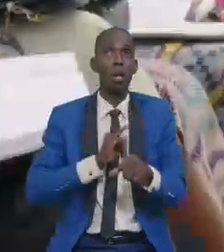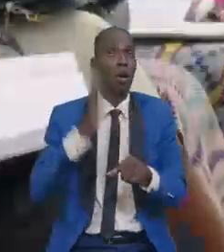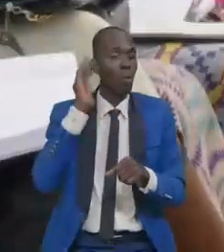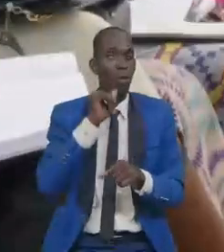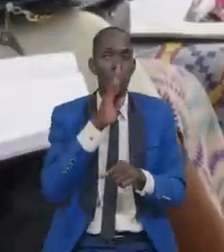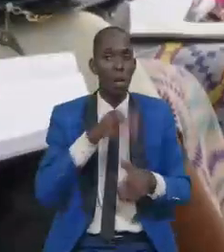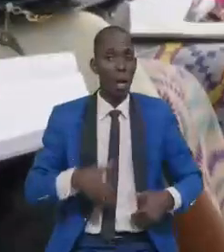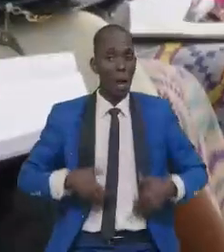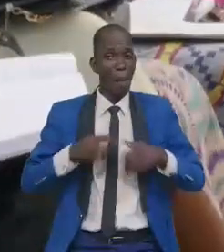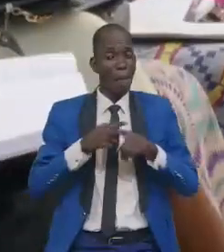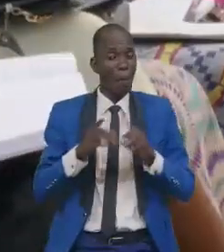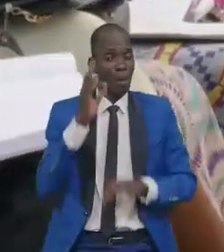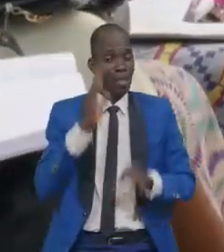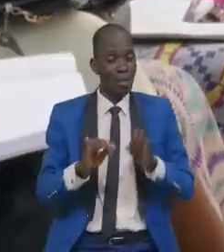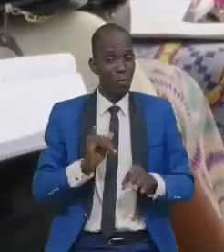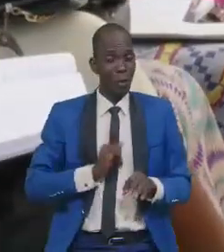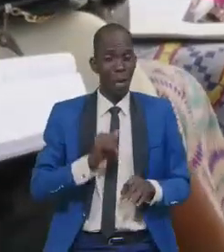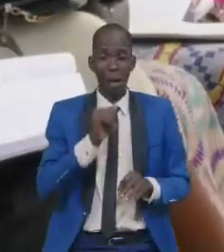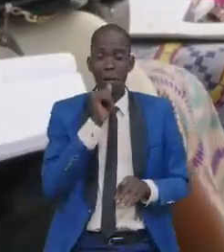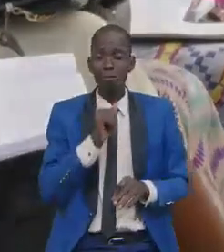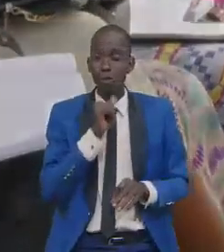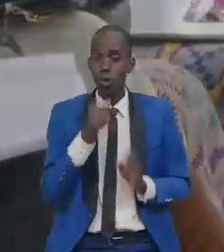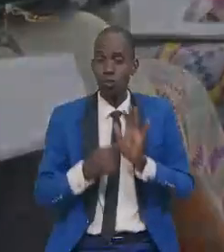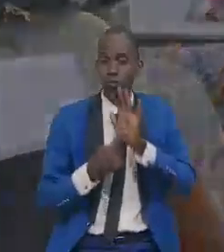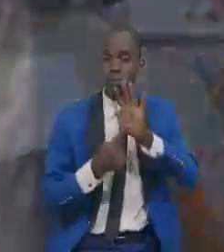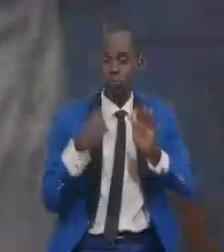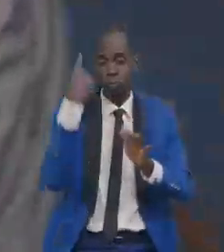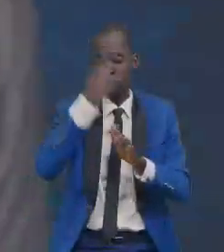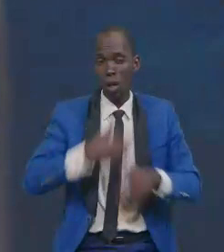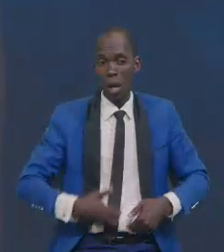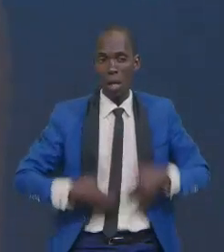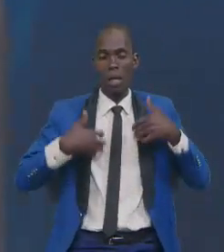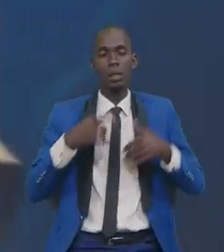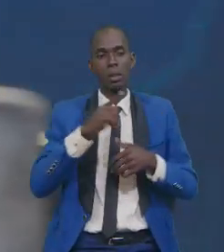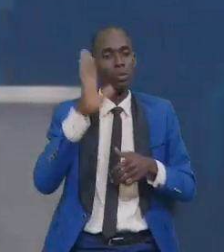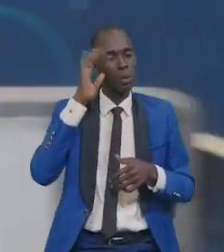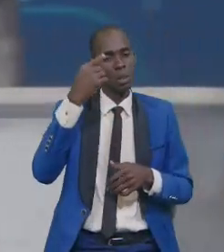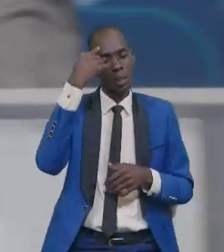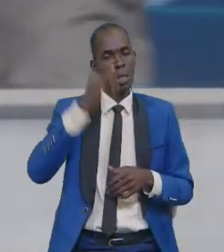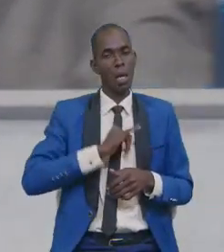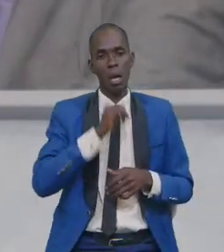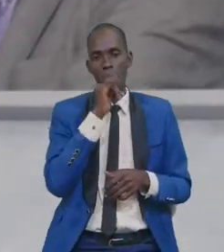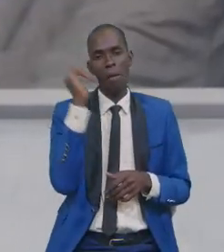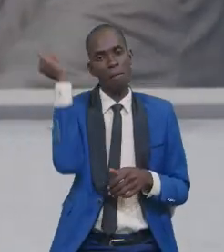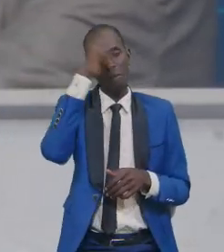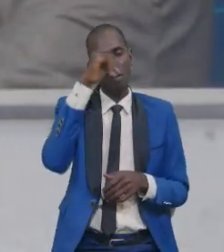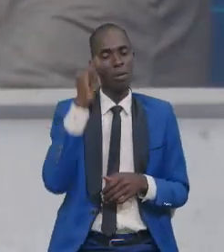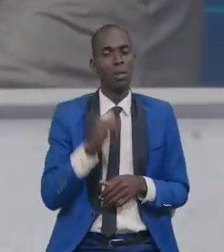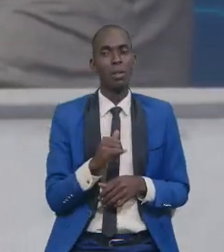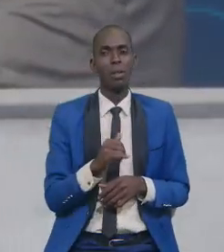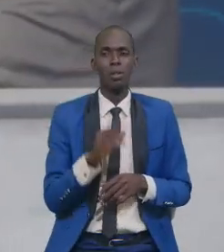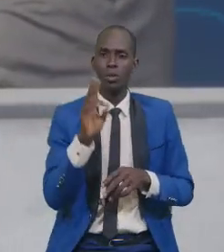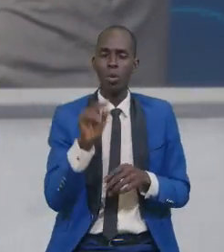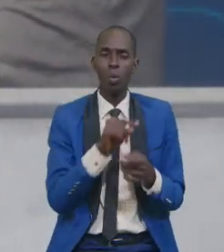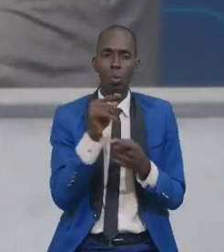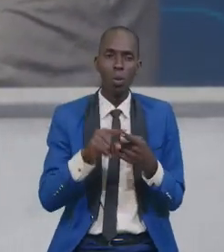a dummy. No. You see, when you come to God, it takes hold of your life, and it calls